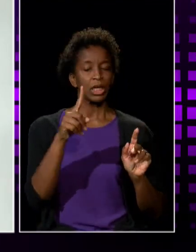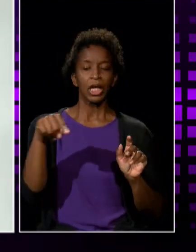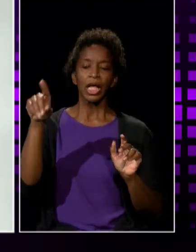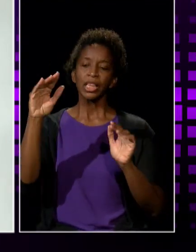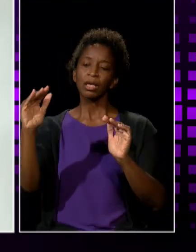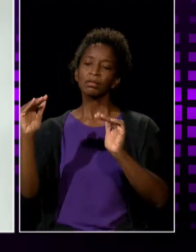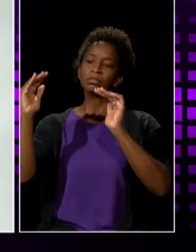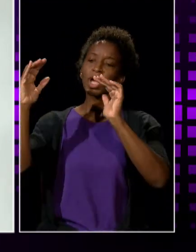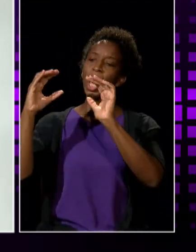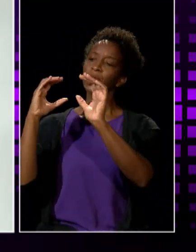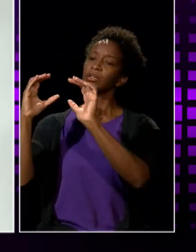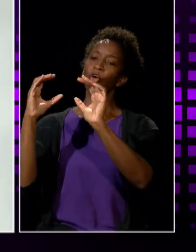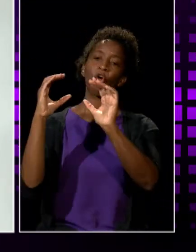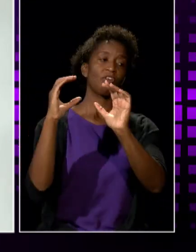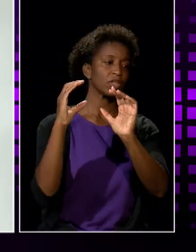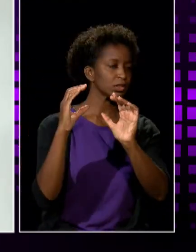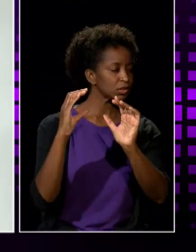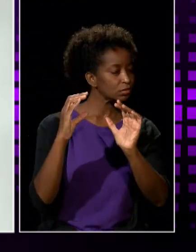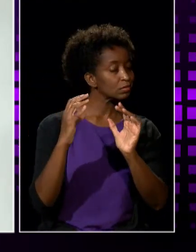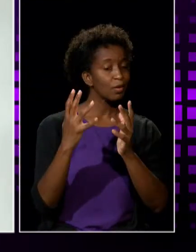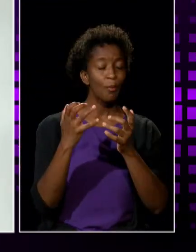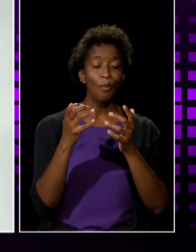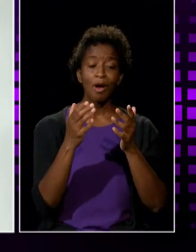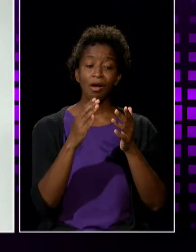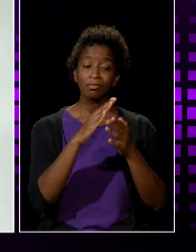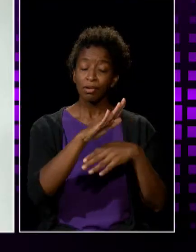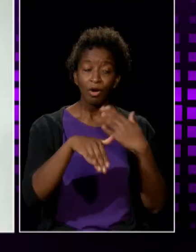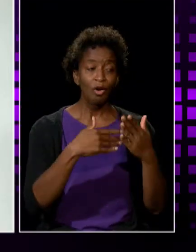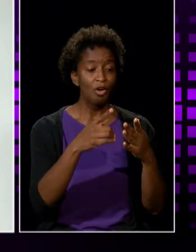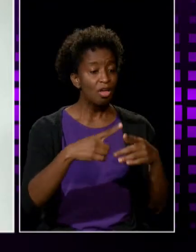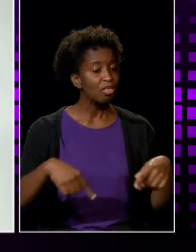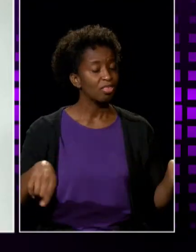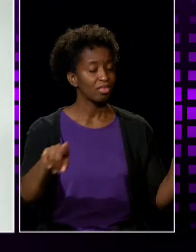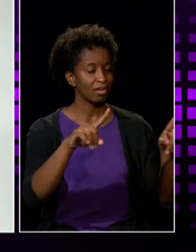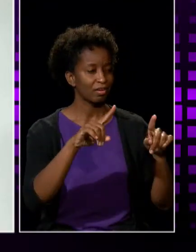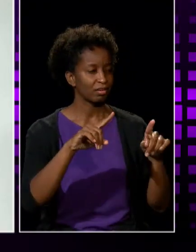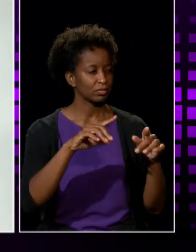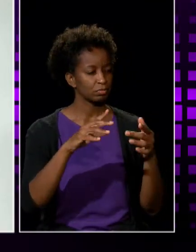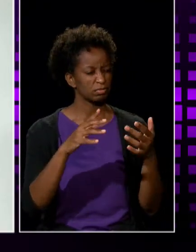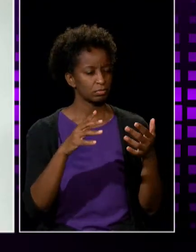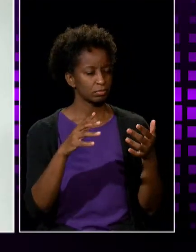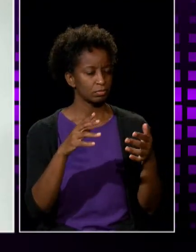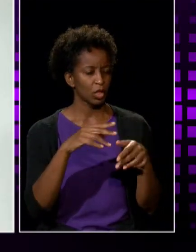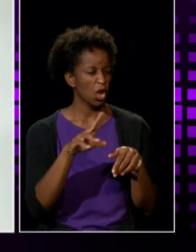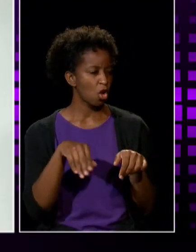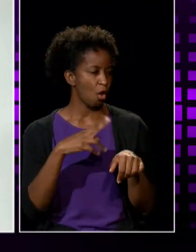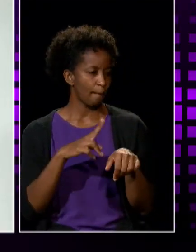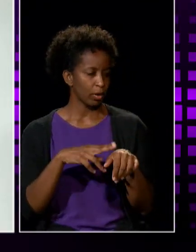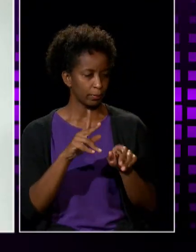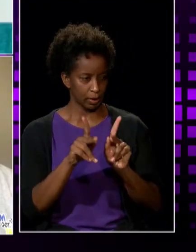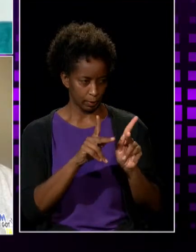of education wholeheartedly was the root of many concerns in Barbados.